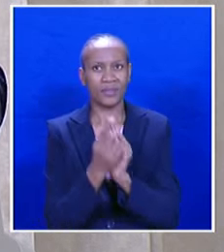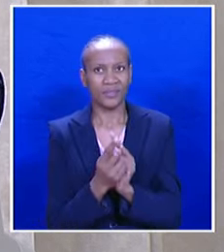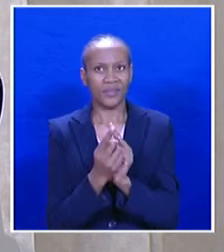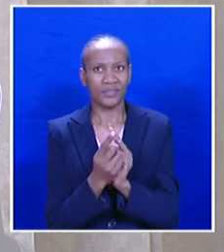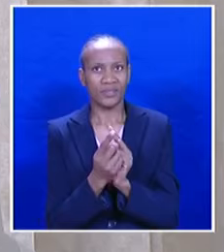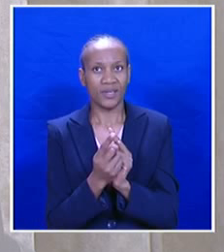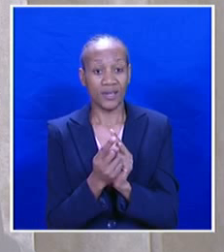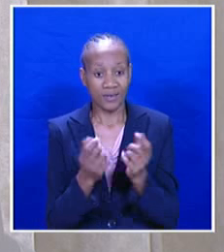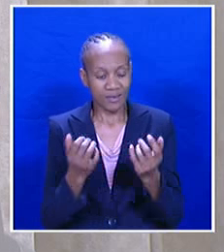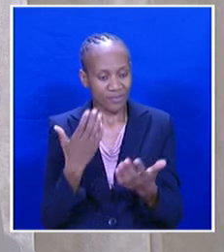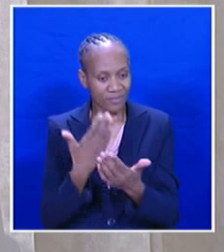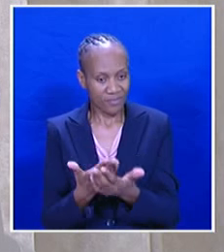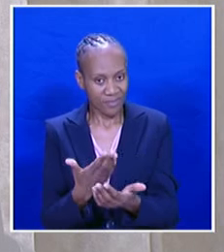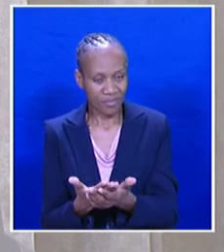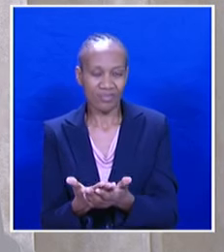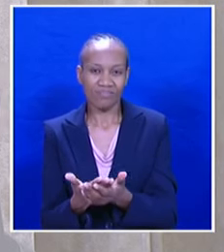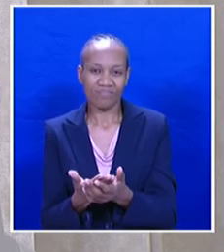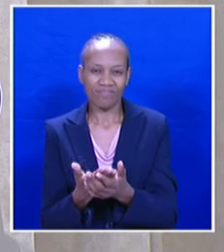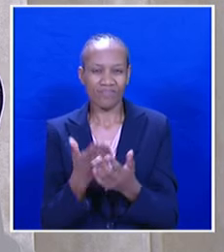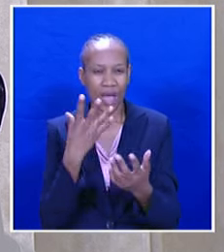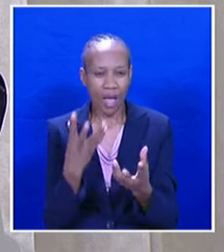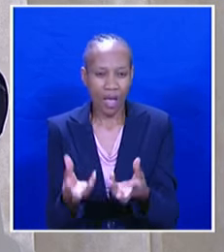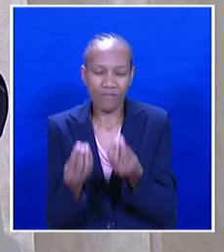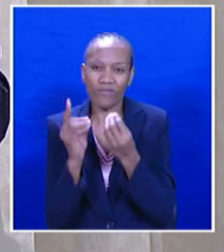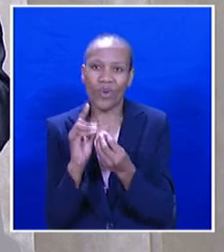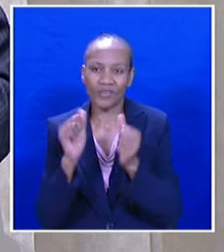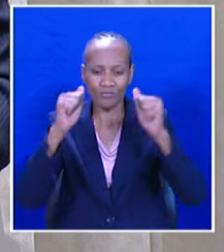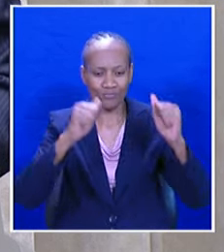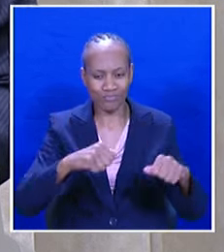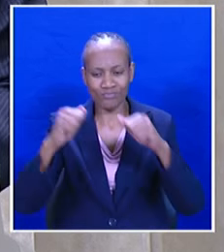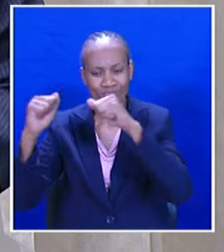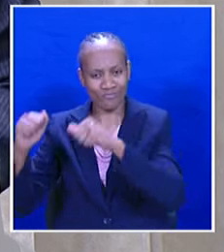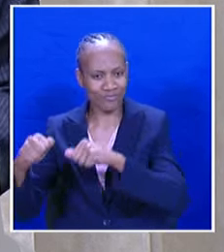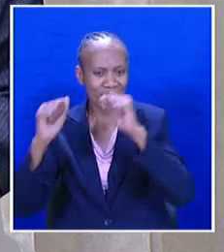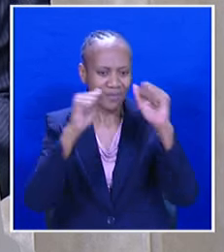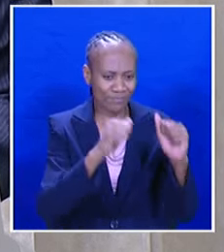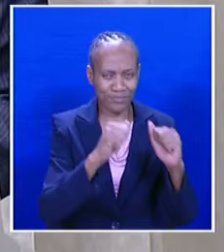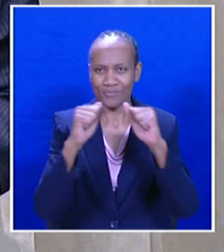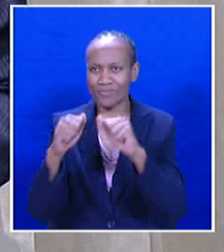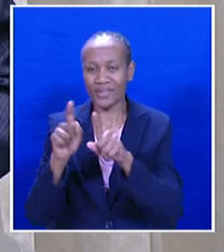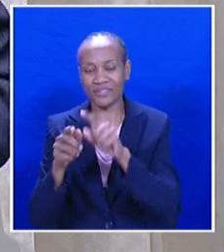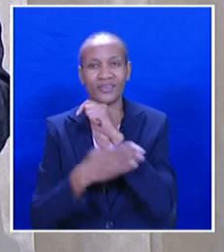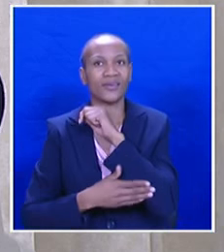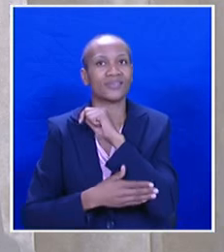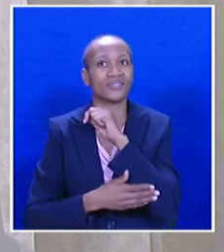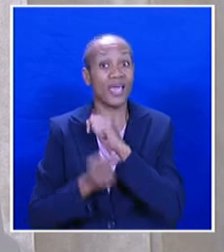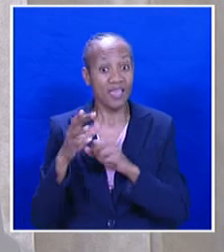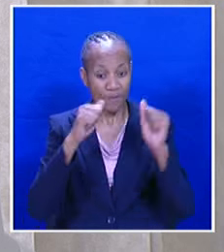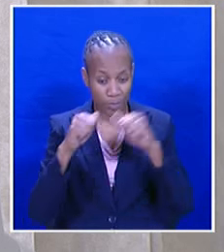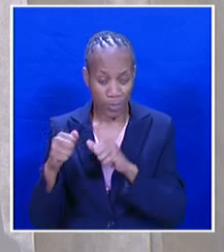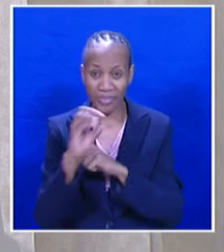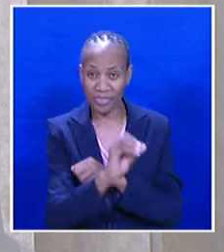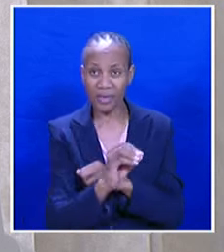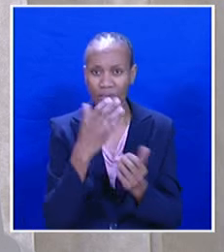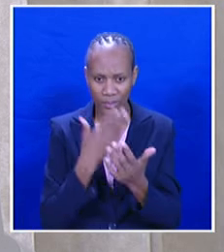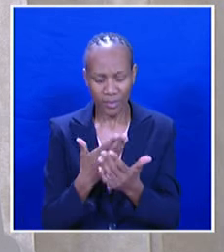plethora of agreements that are able to take our objectives and vision forward. So